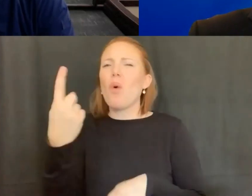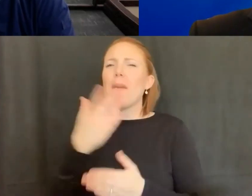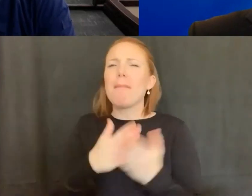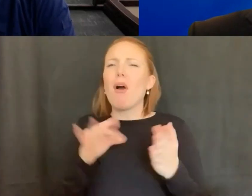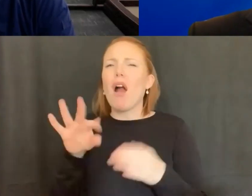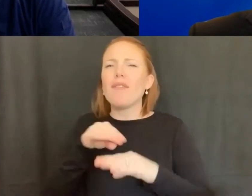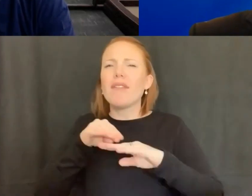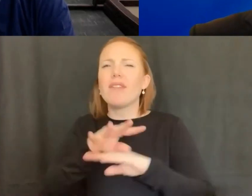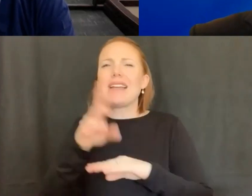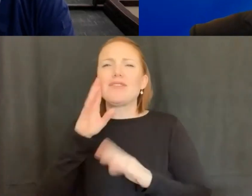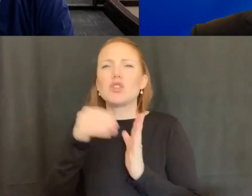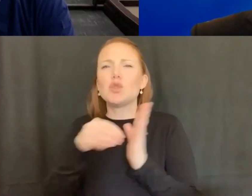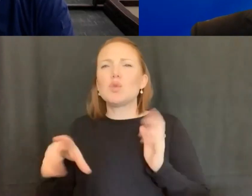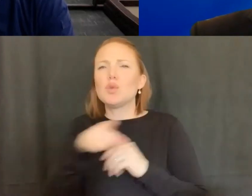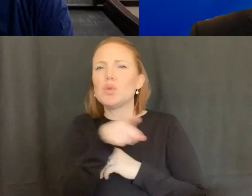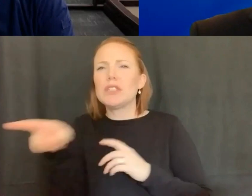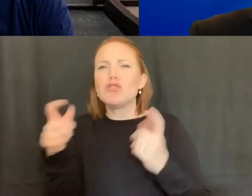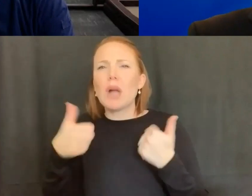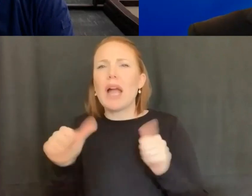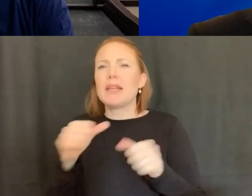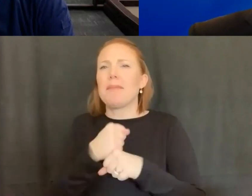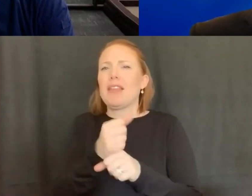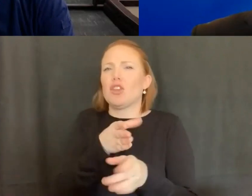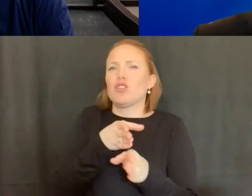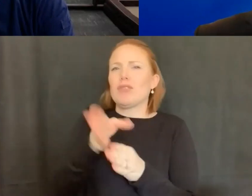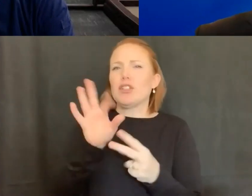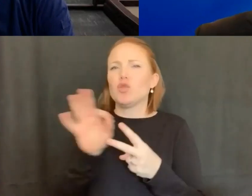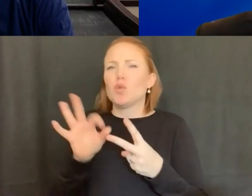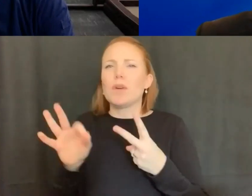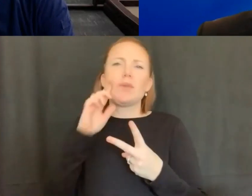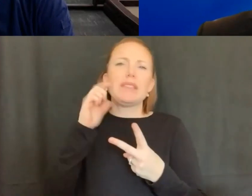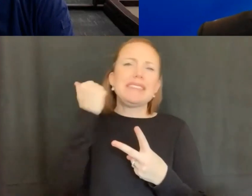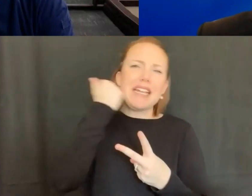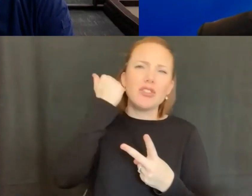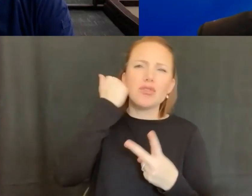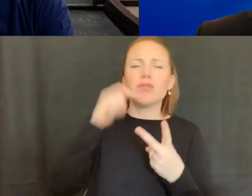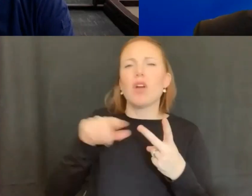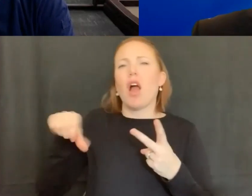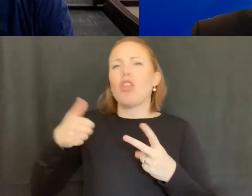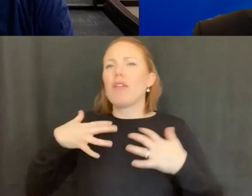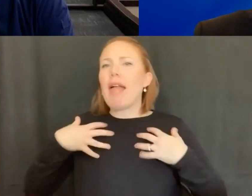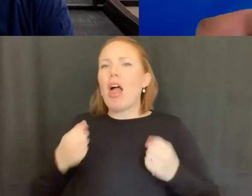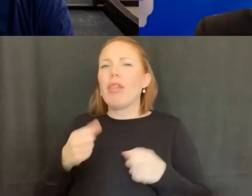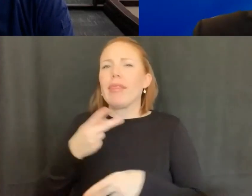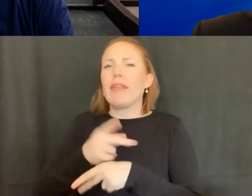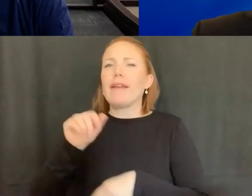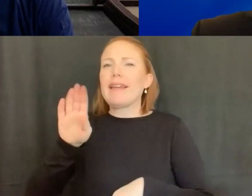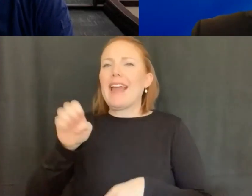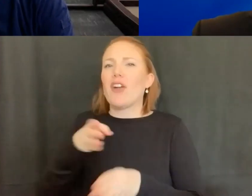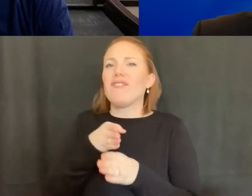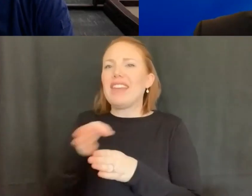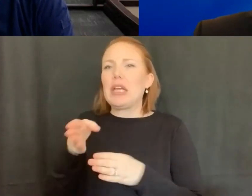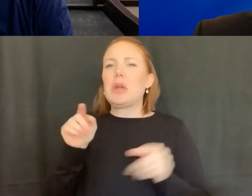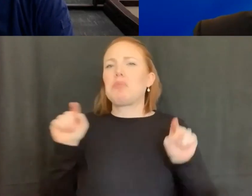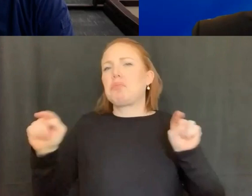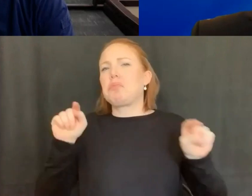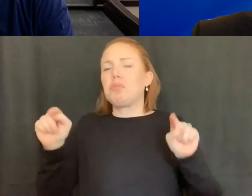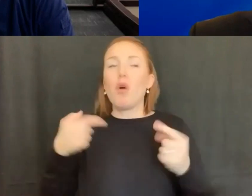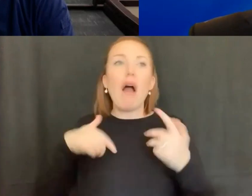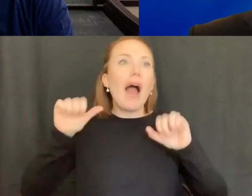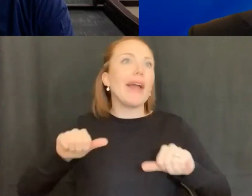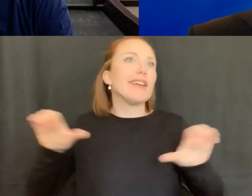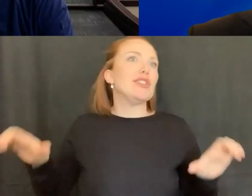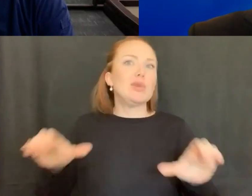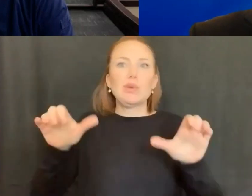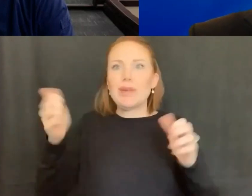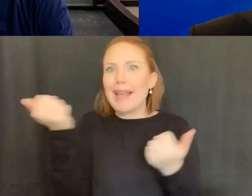students who are trying to make the career choice between dentistry and some other healthcare field? If they're looking at, I could do all kinds of things in the world